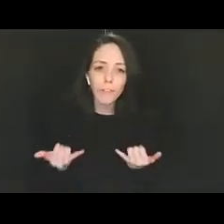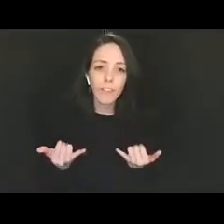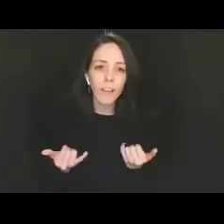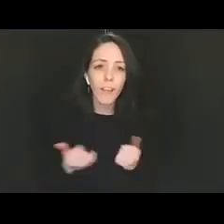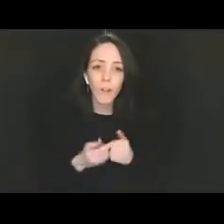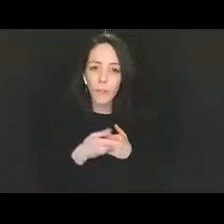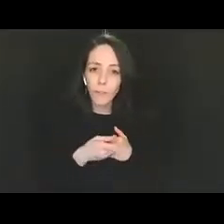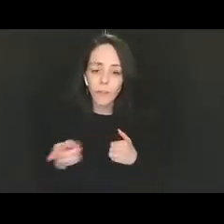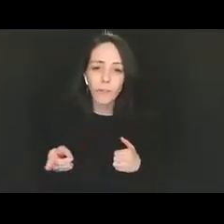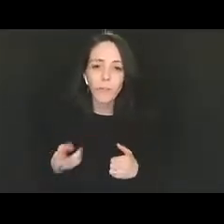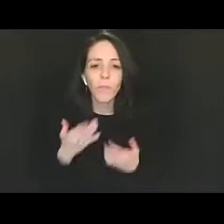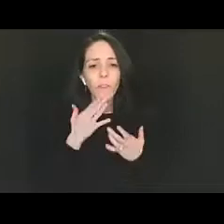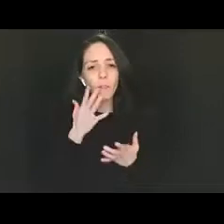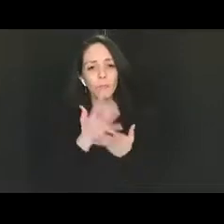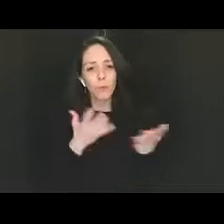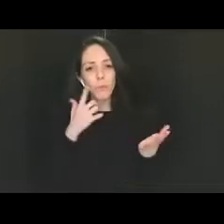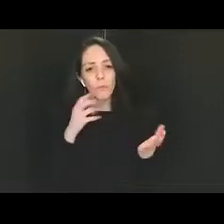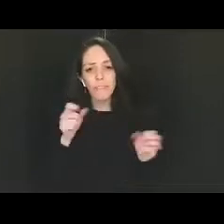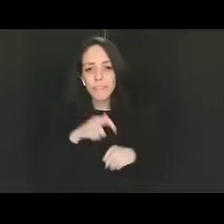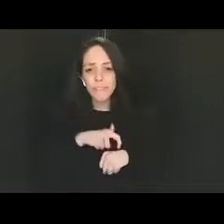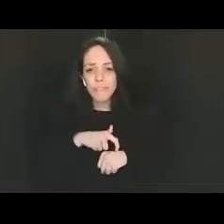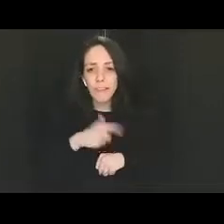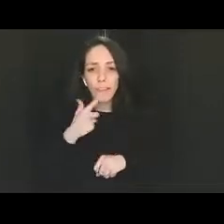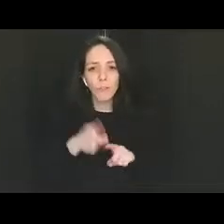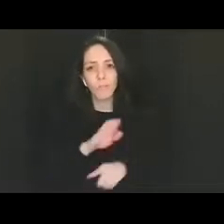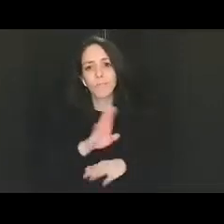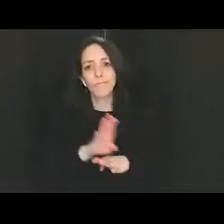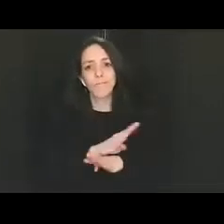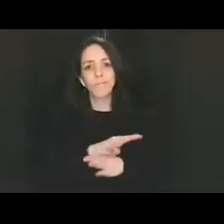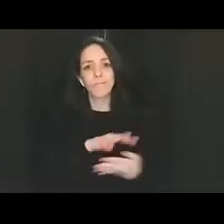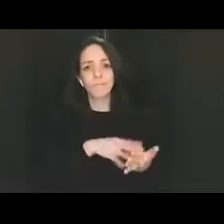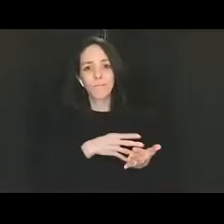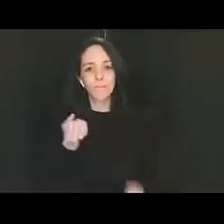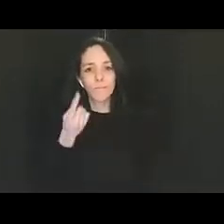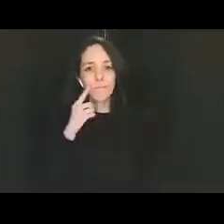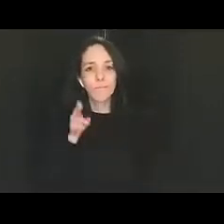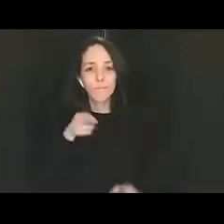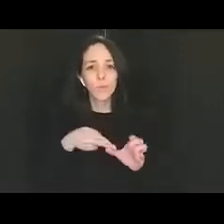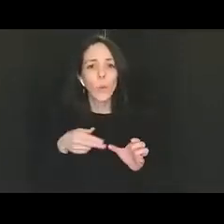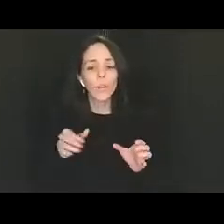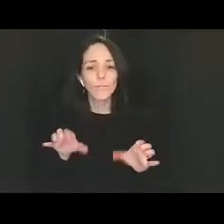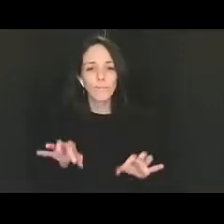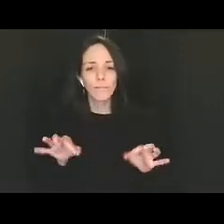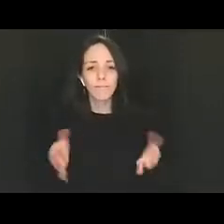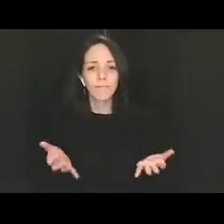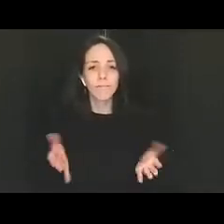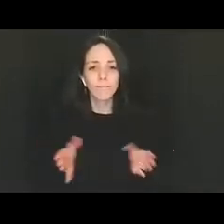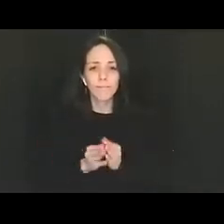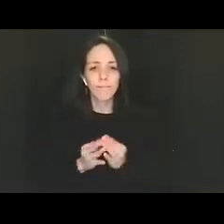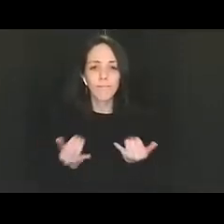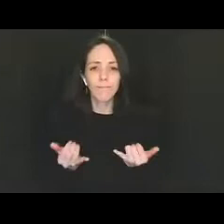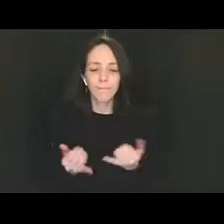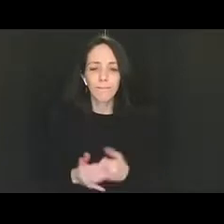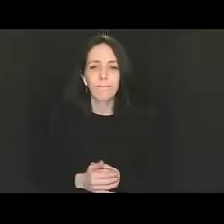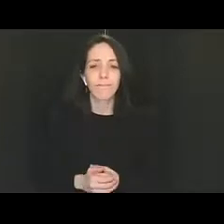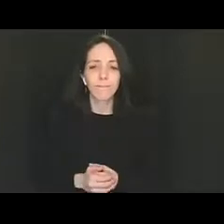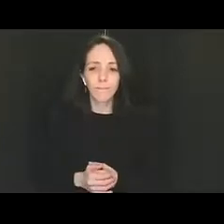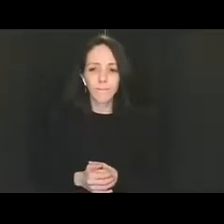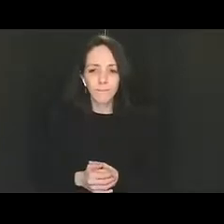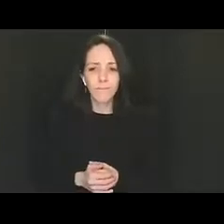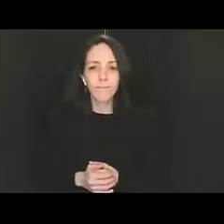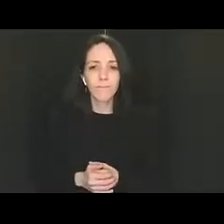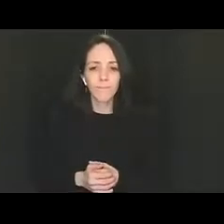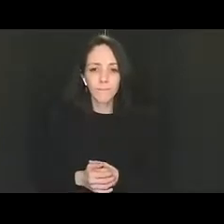and thank you so much for taking time from your busy schedule and joining us here. I think